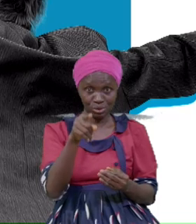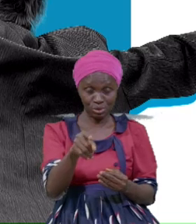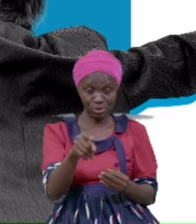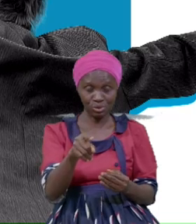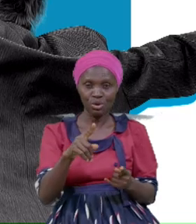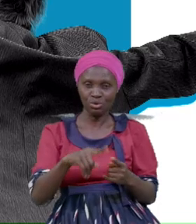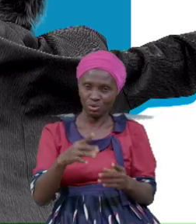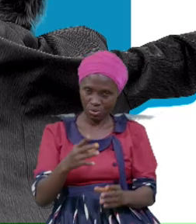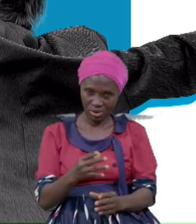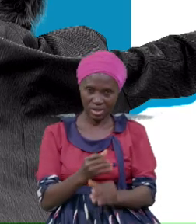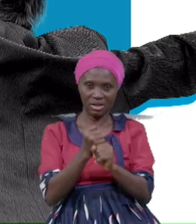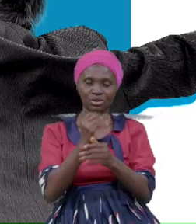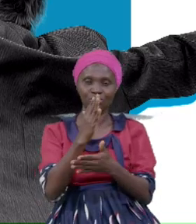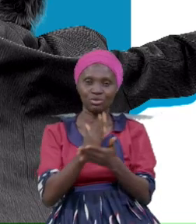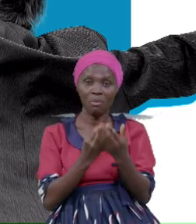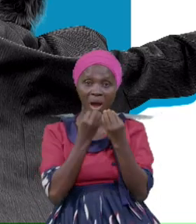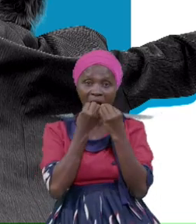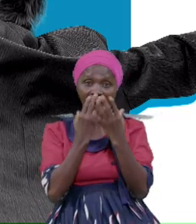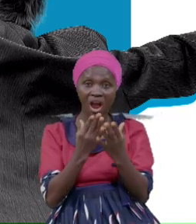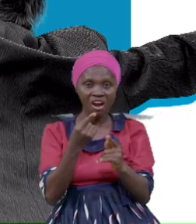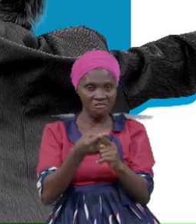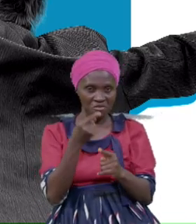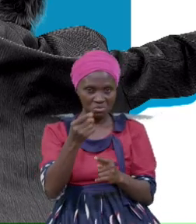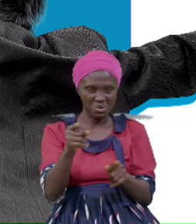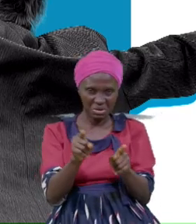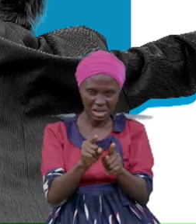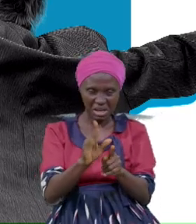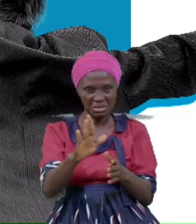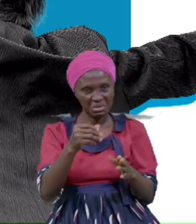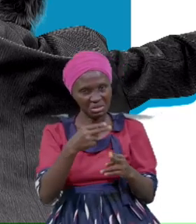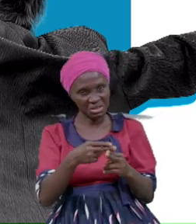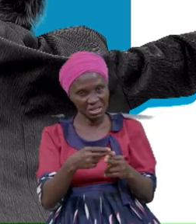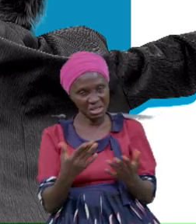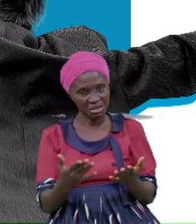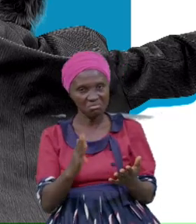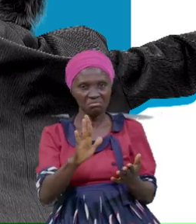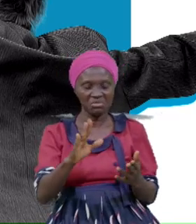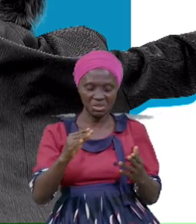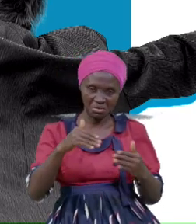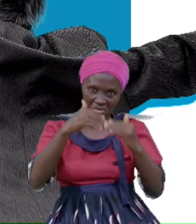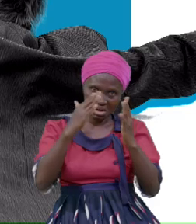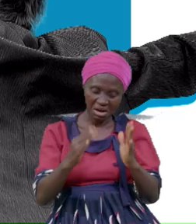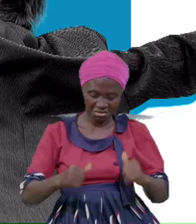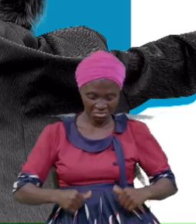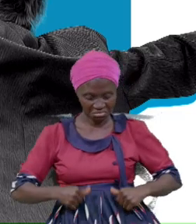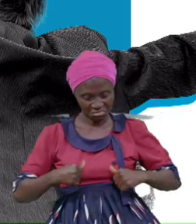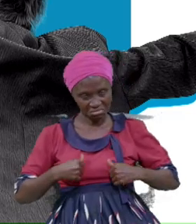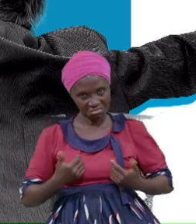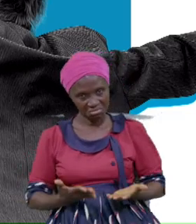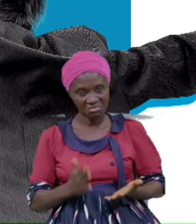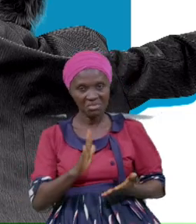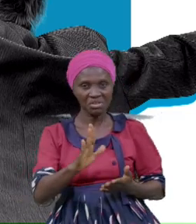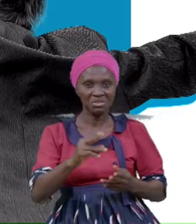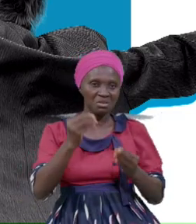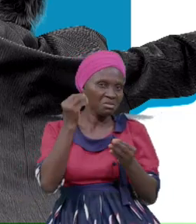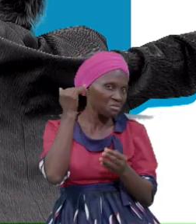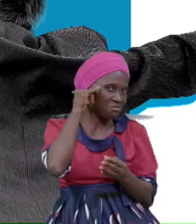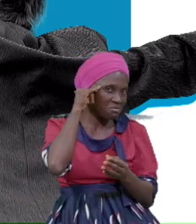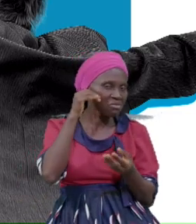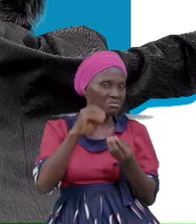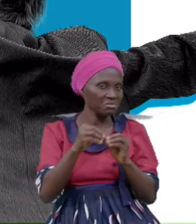details, your name and other particulars, so that we'll be able to help you